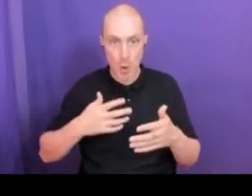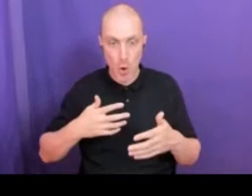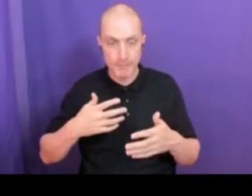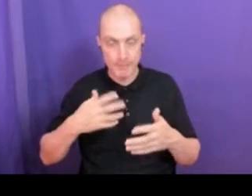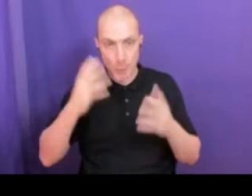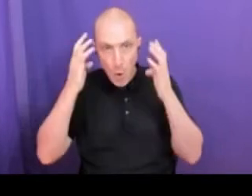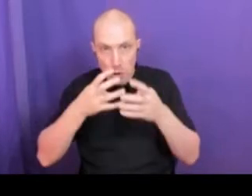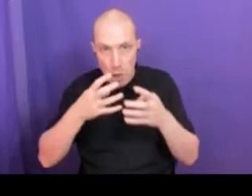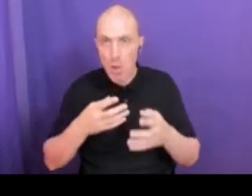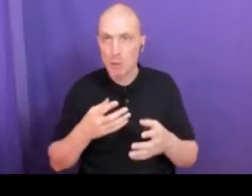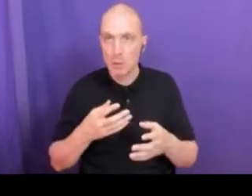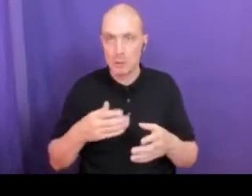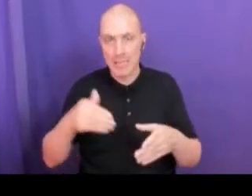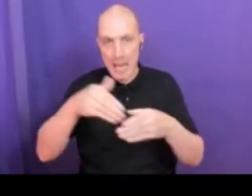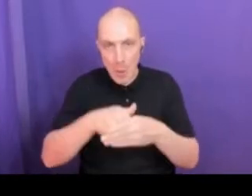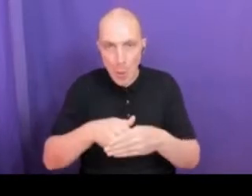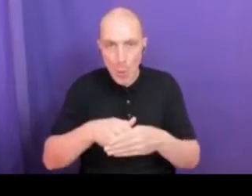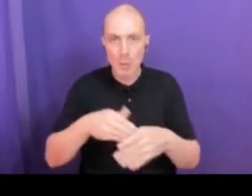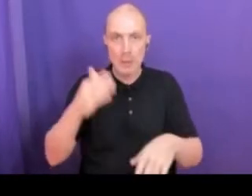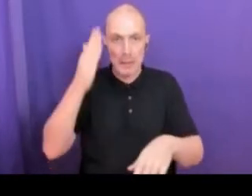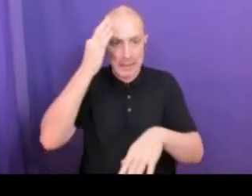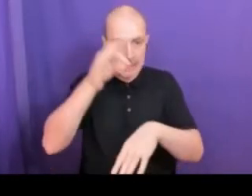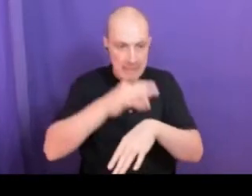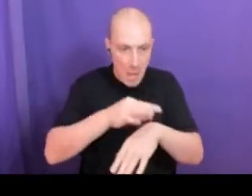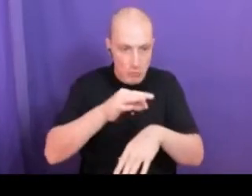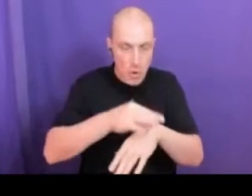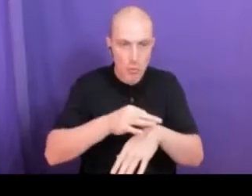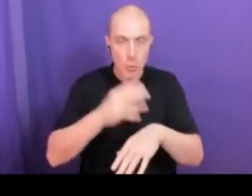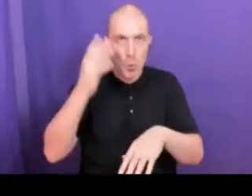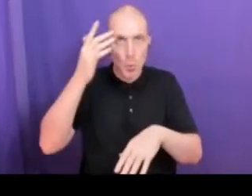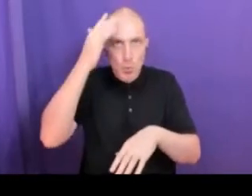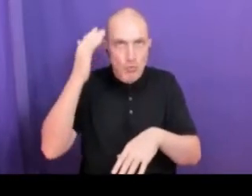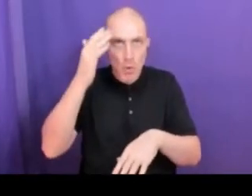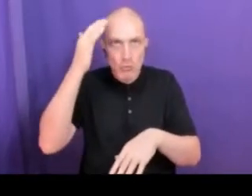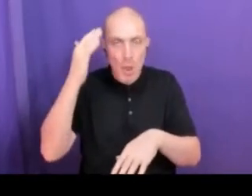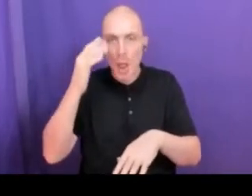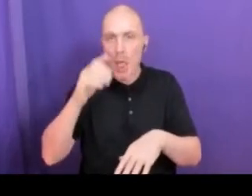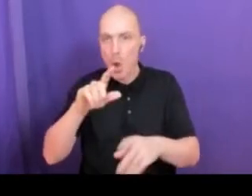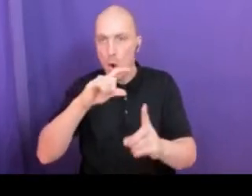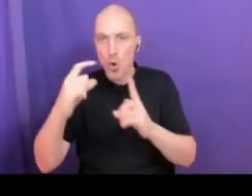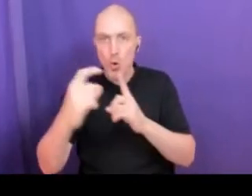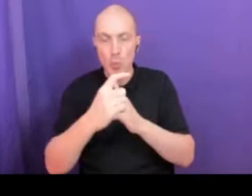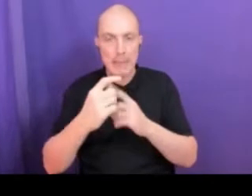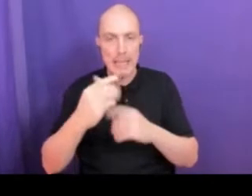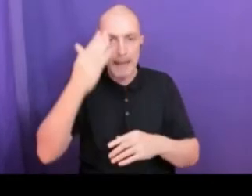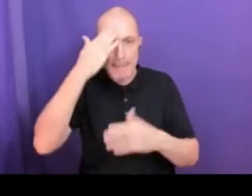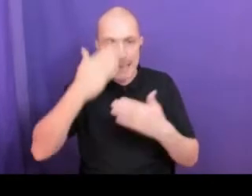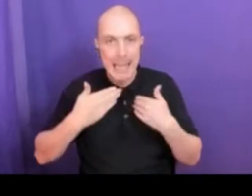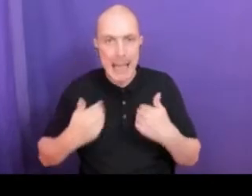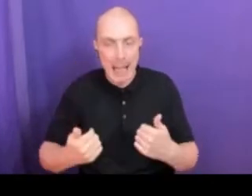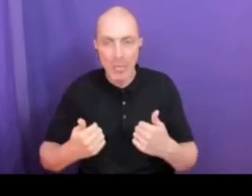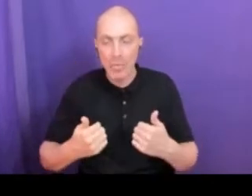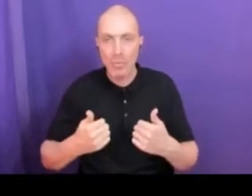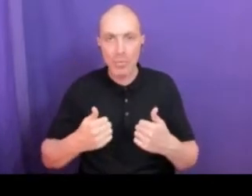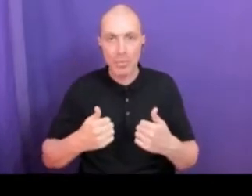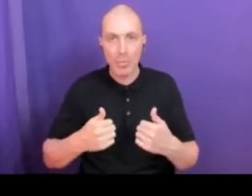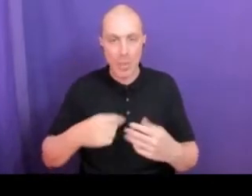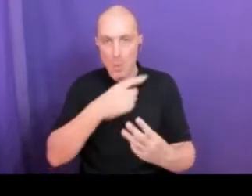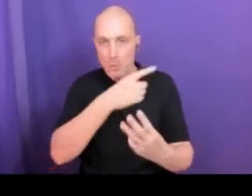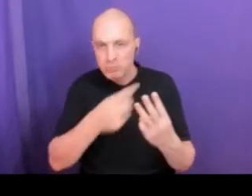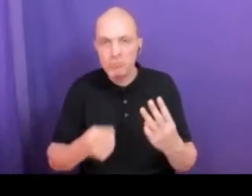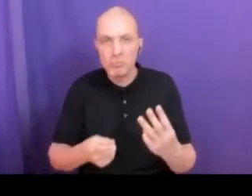and neurological services and the community mental health teams. Within the census, there were 3 eligibility or